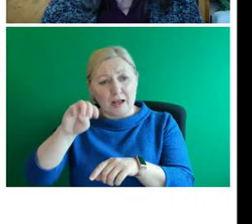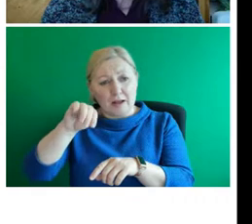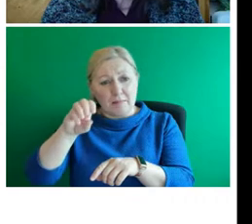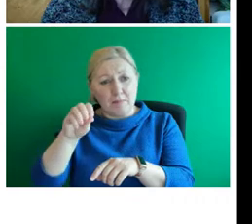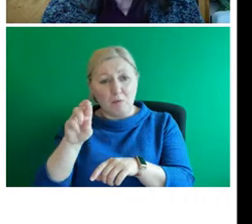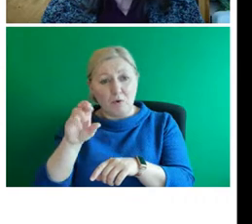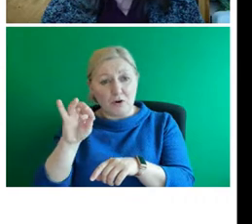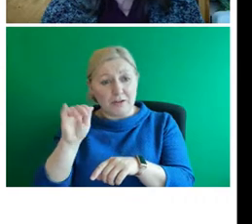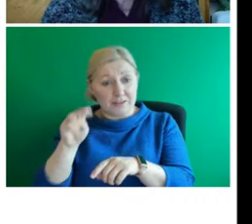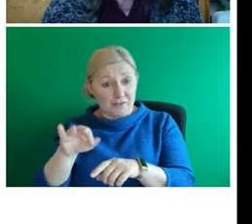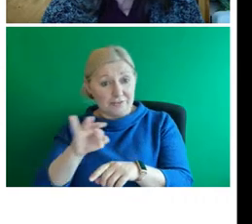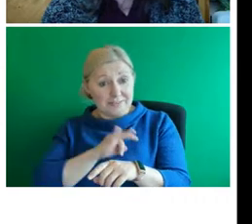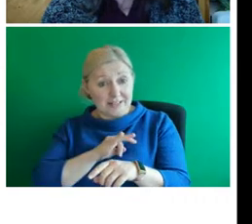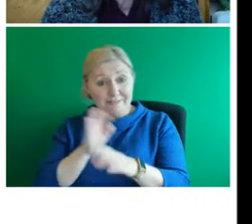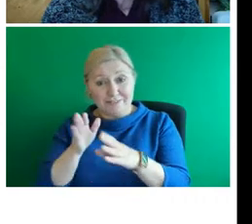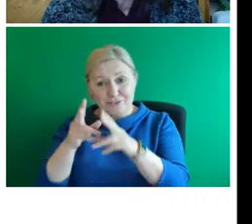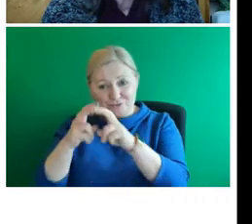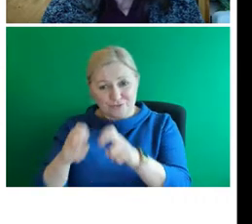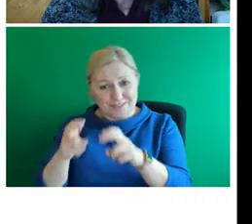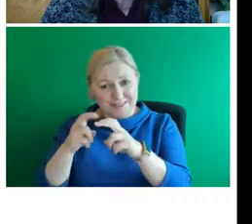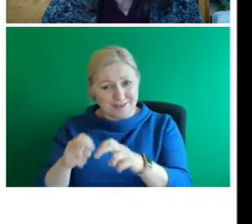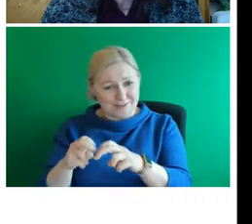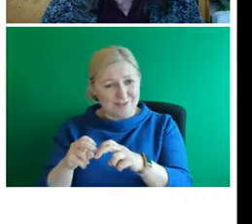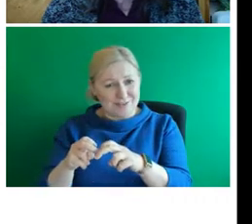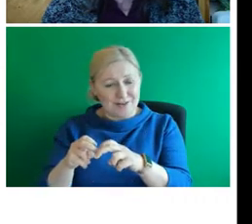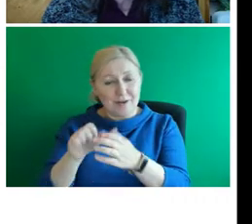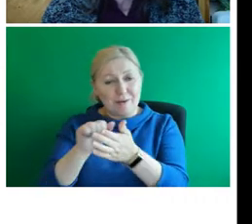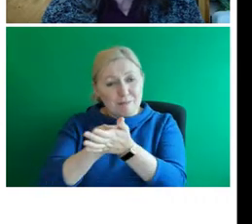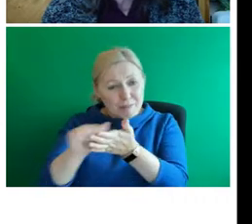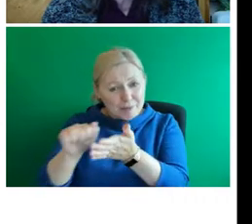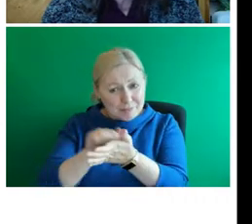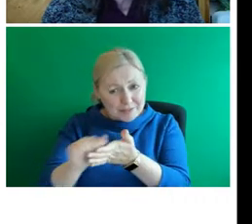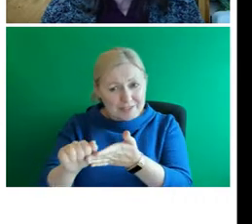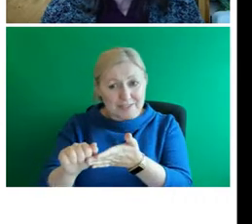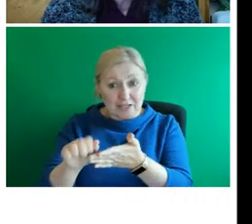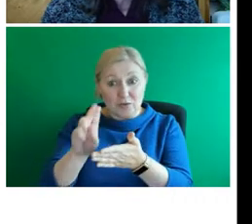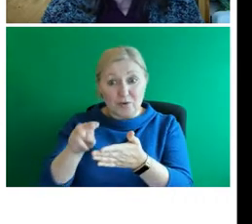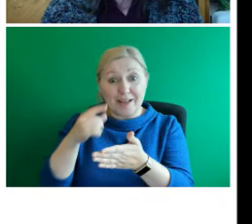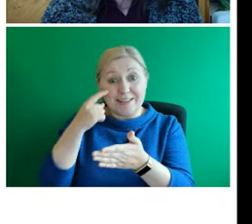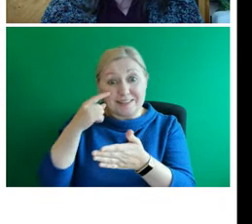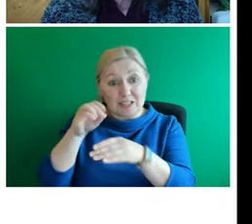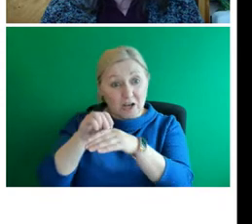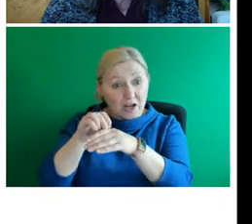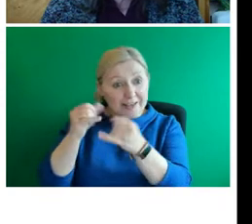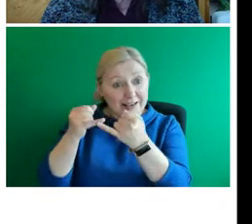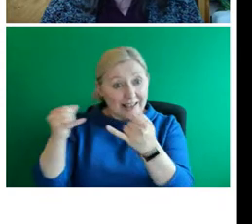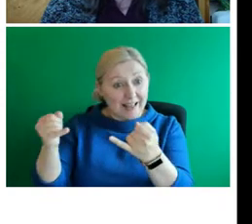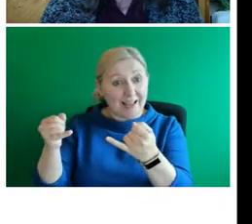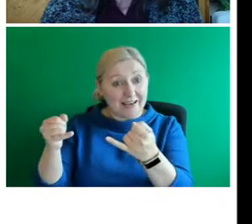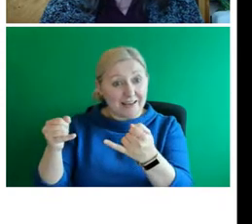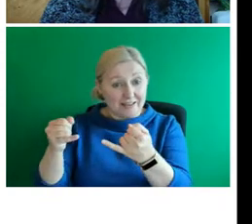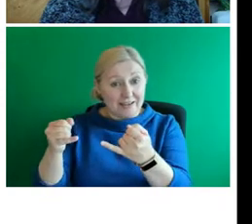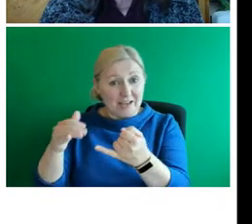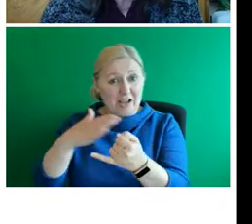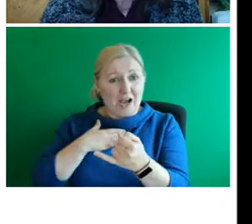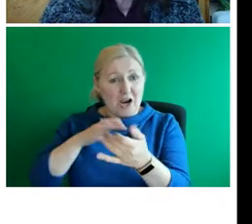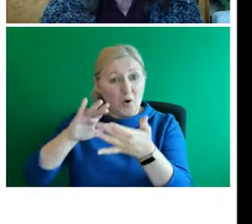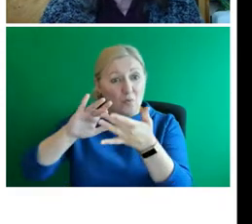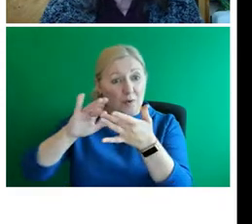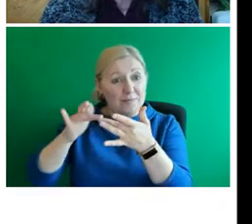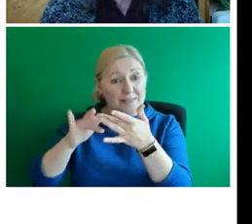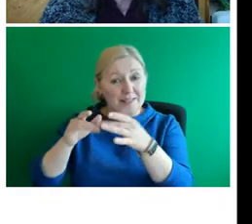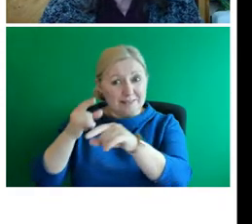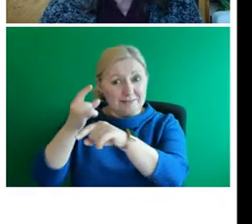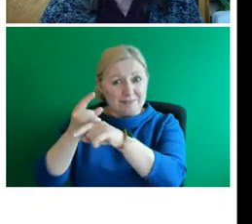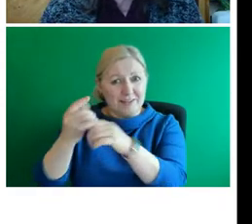website, looking at the development and implementation of the rural memory clinics and some barriers and facilitators. And then as far as